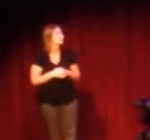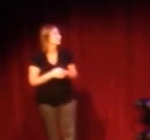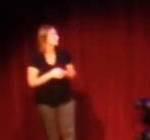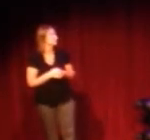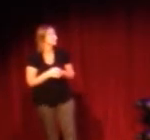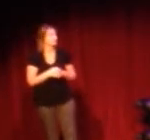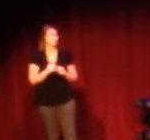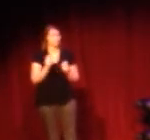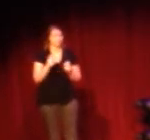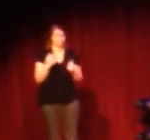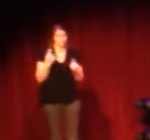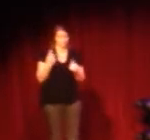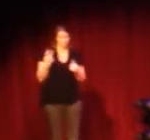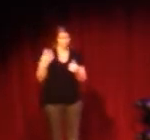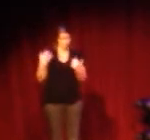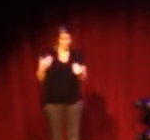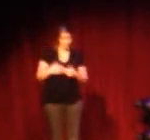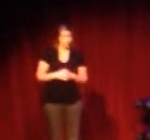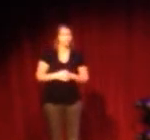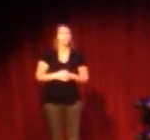Just count to four once, that's all we need.